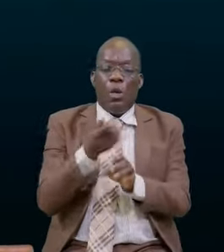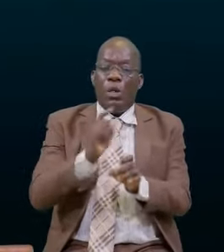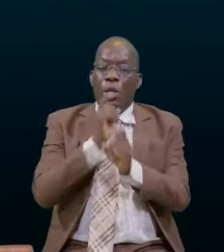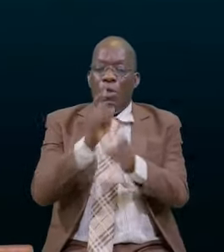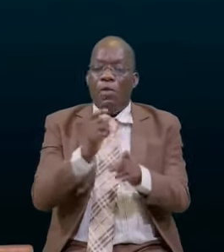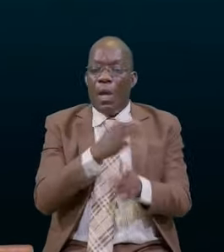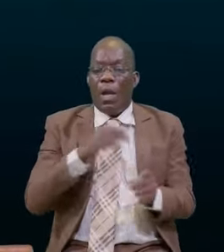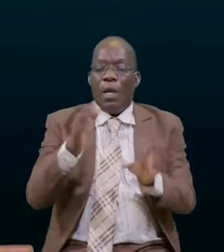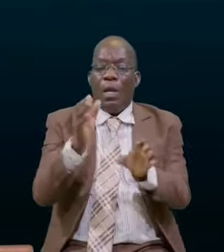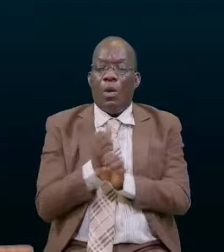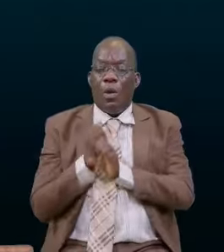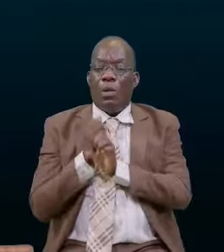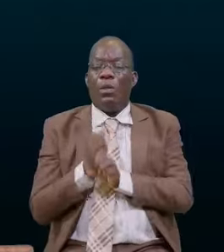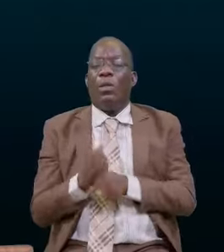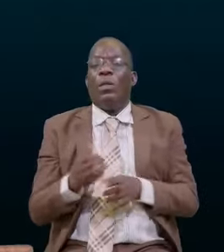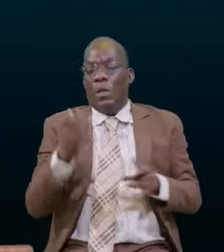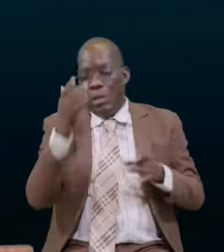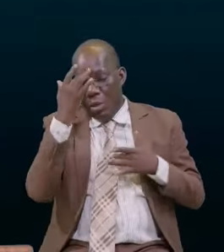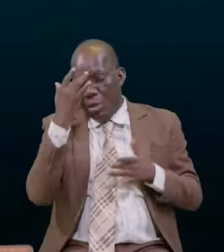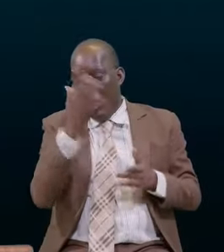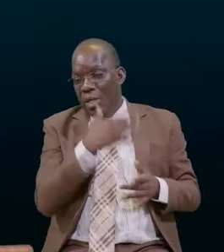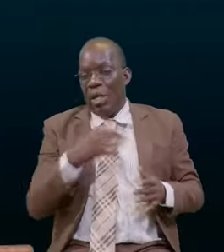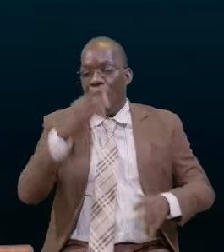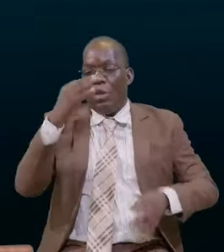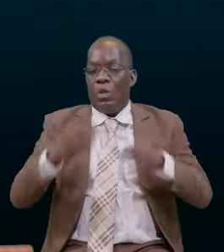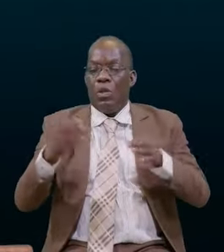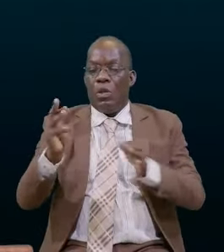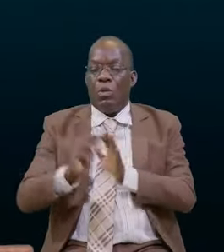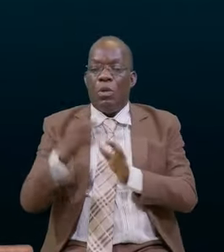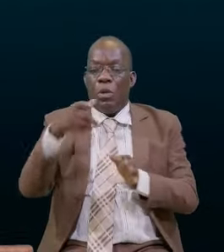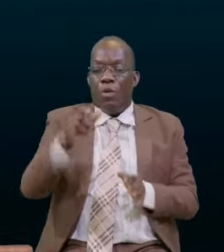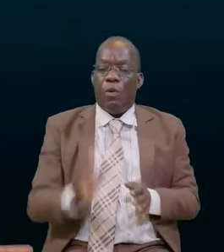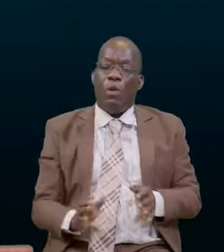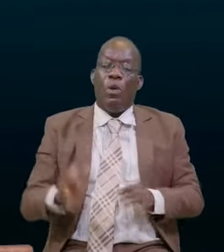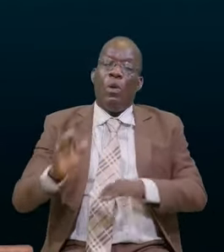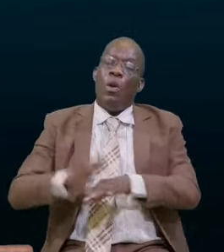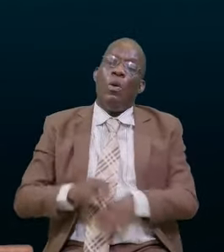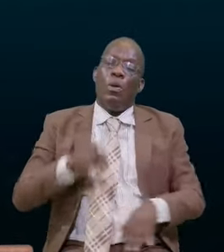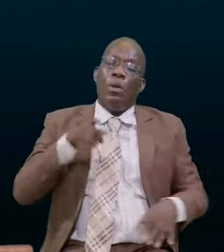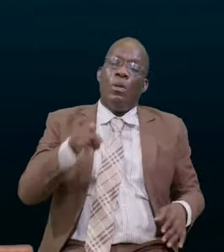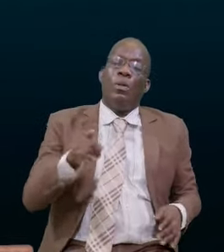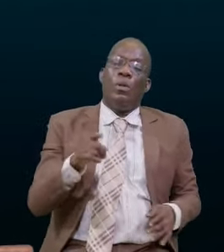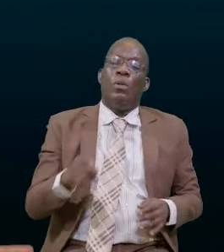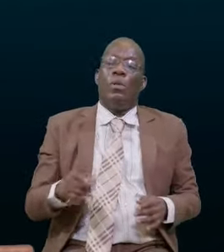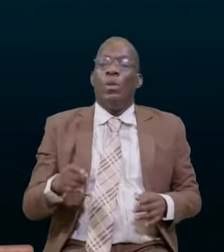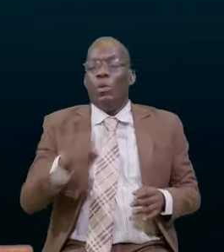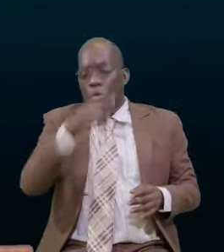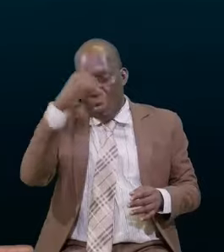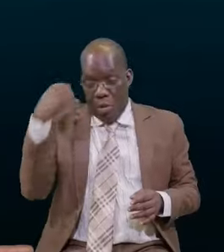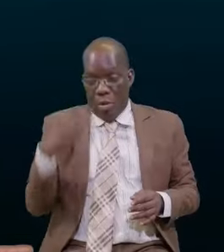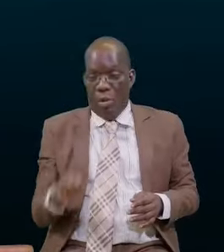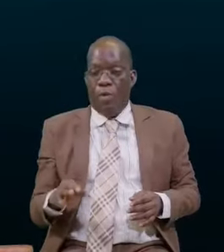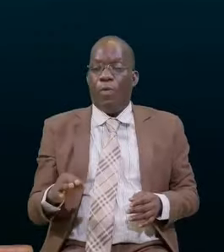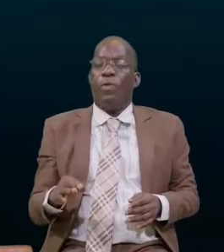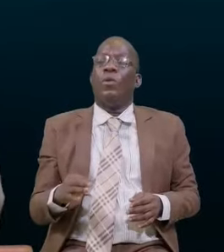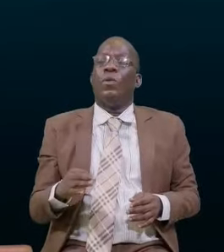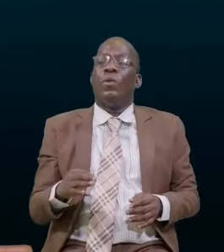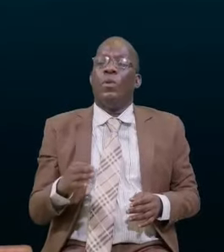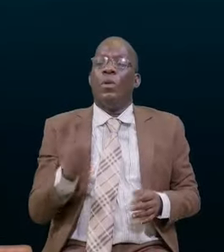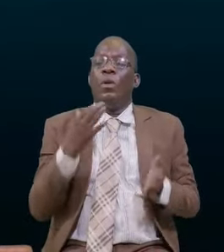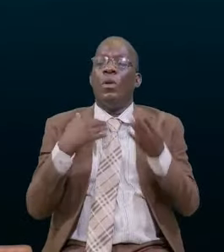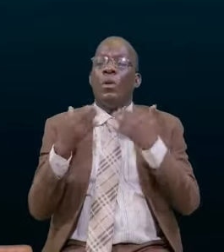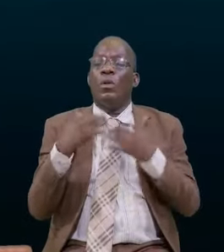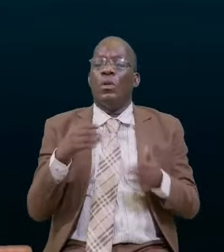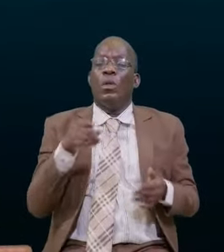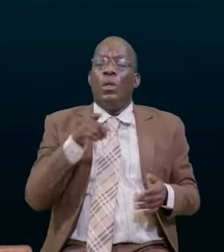he got the Judgment of God along with it because of covetousness he got into problem with his life he